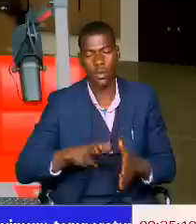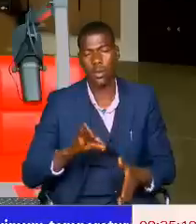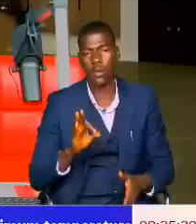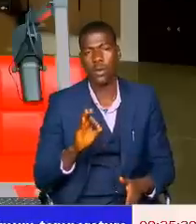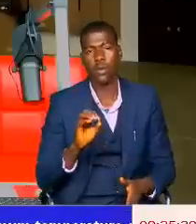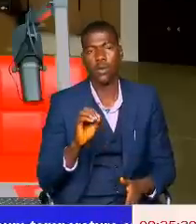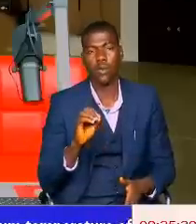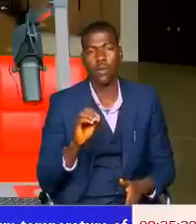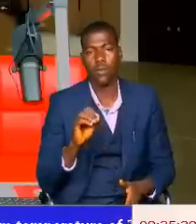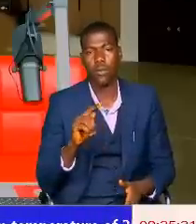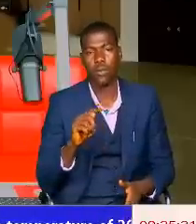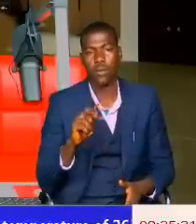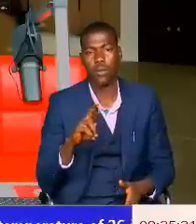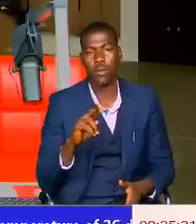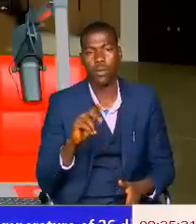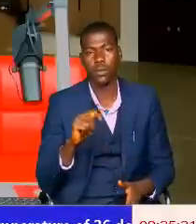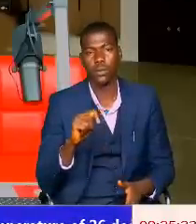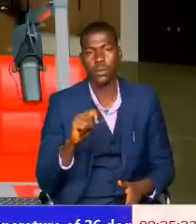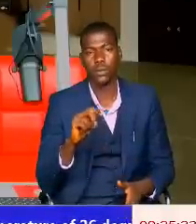Okay,